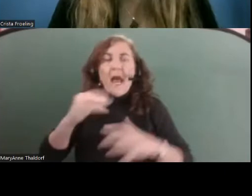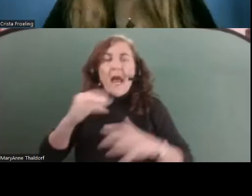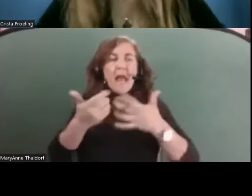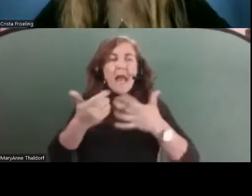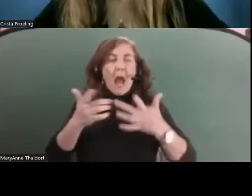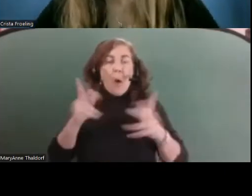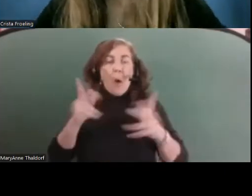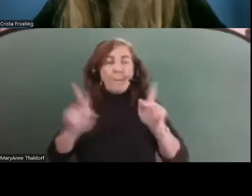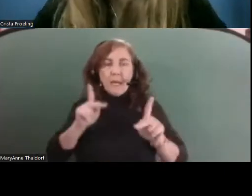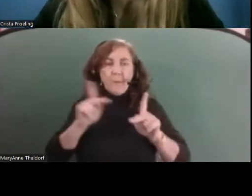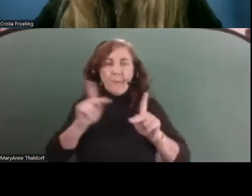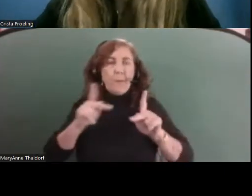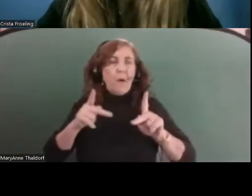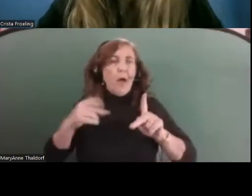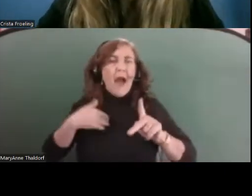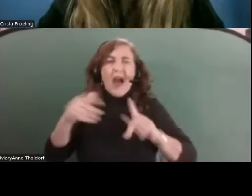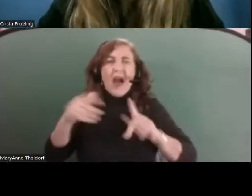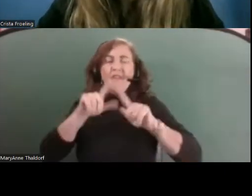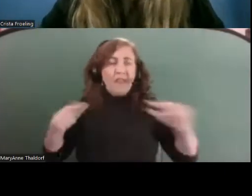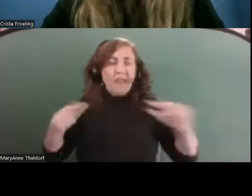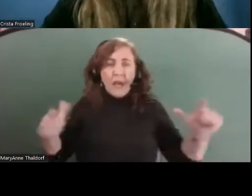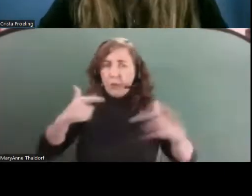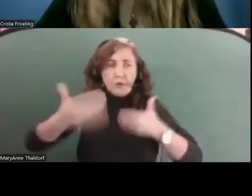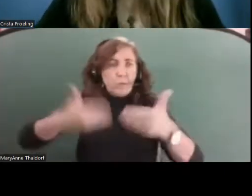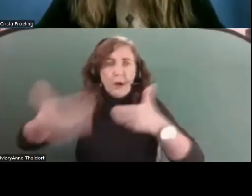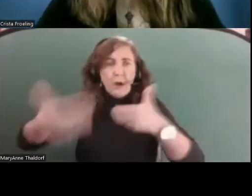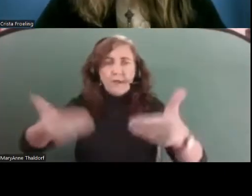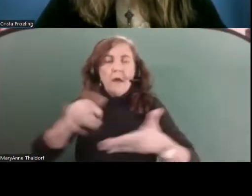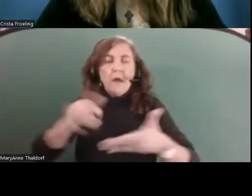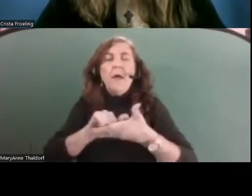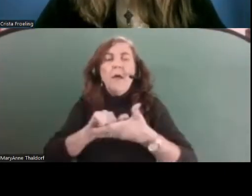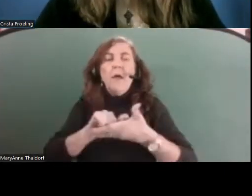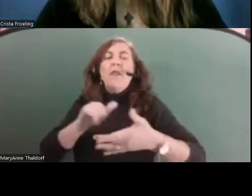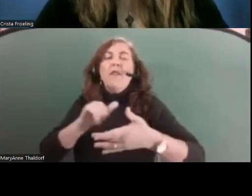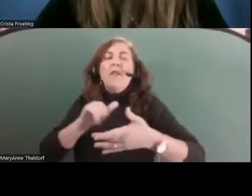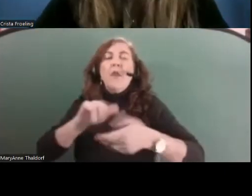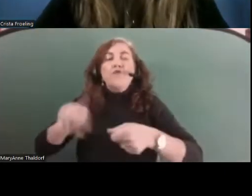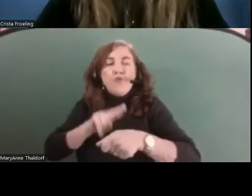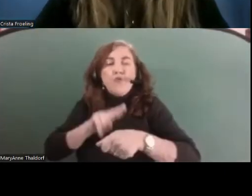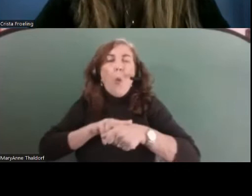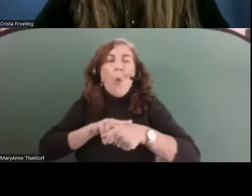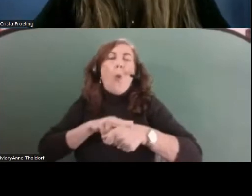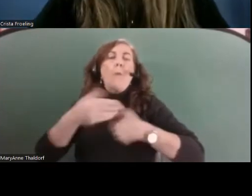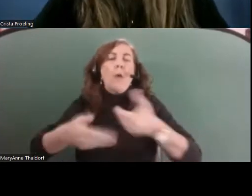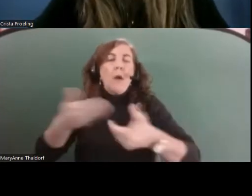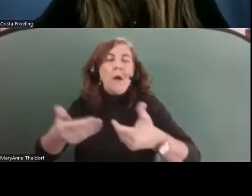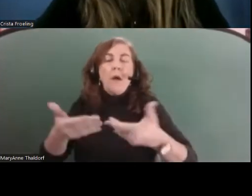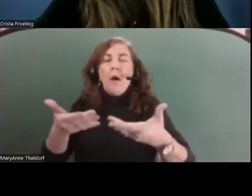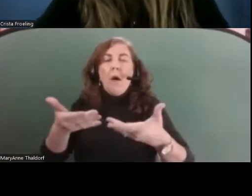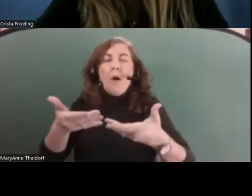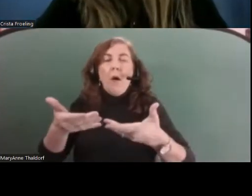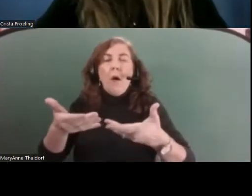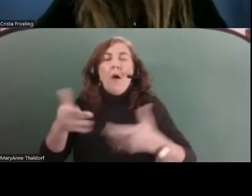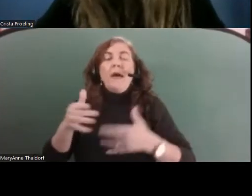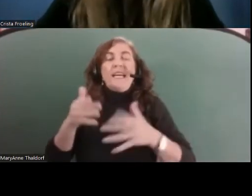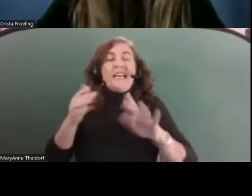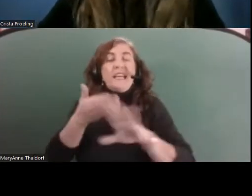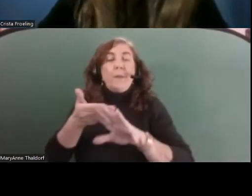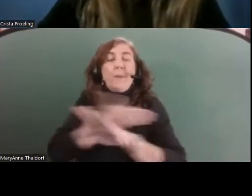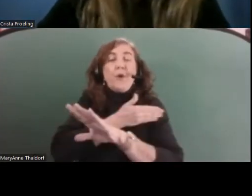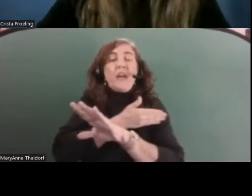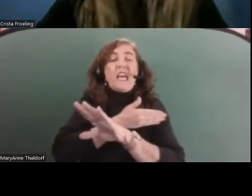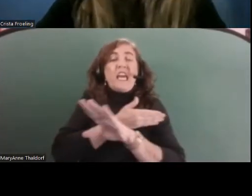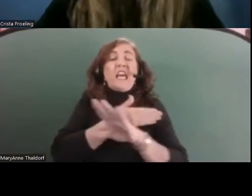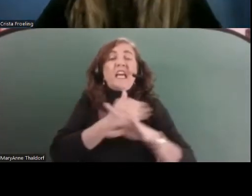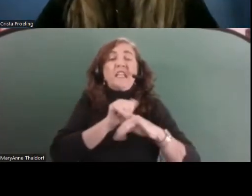The normal maturation of the auditory pathways is a precondition. So they have to be mature, normally